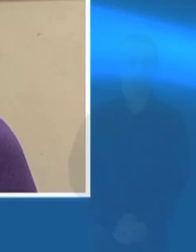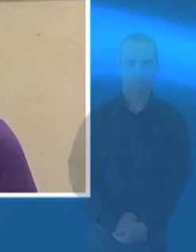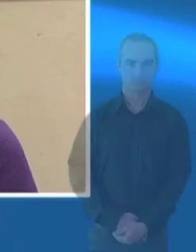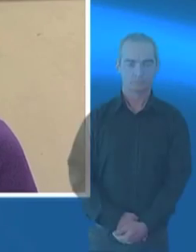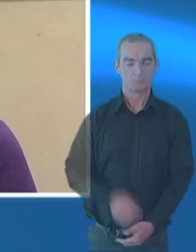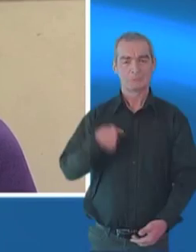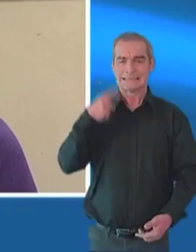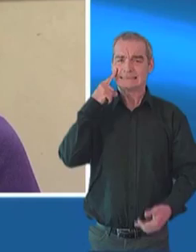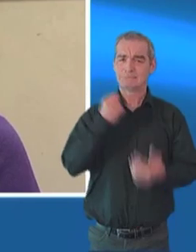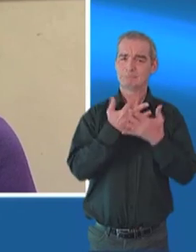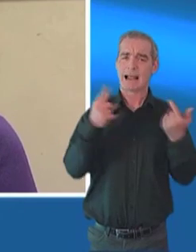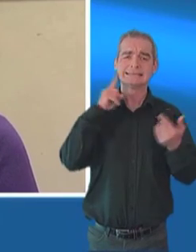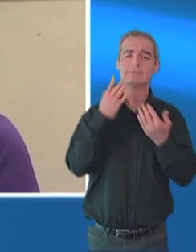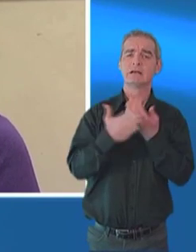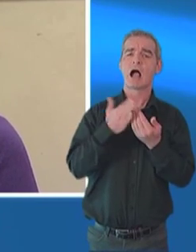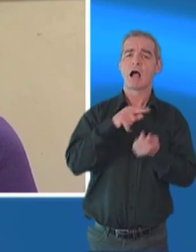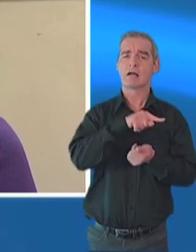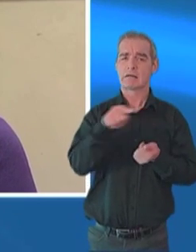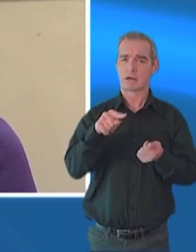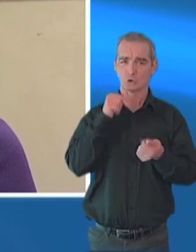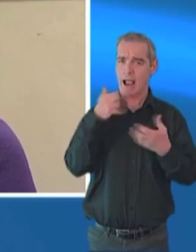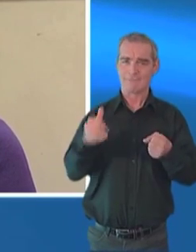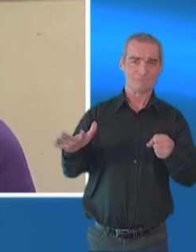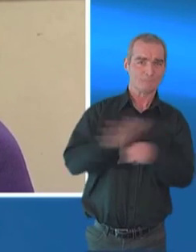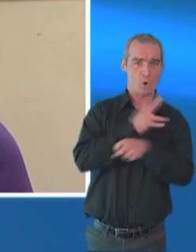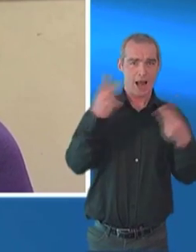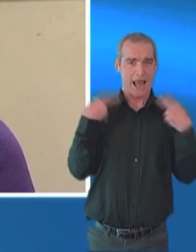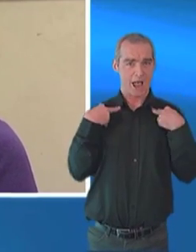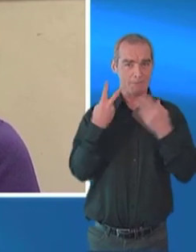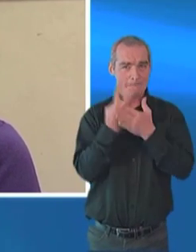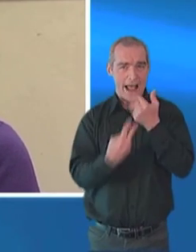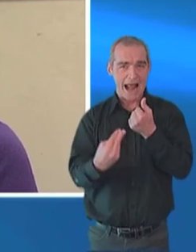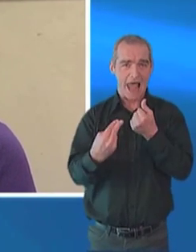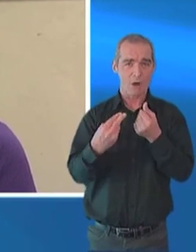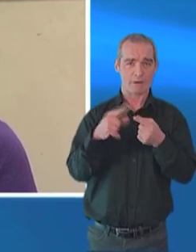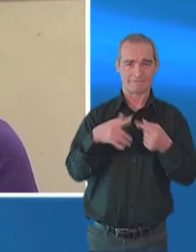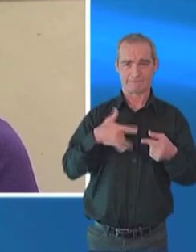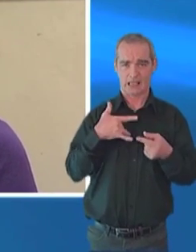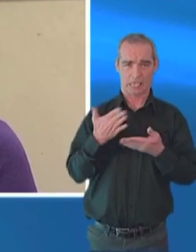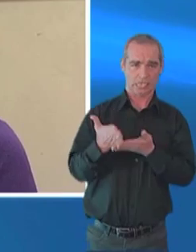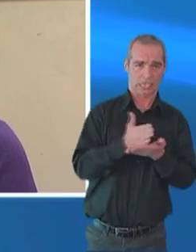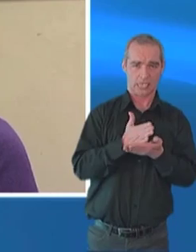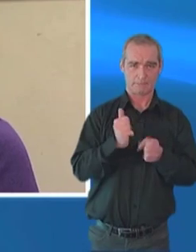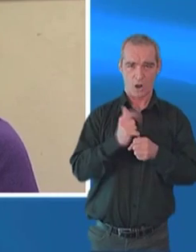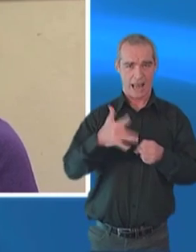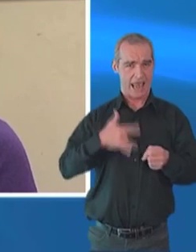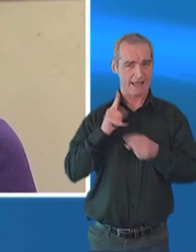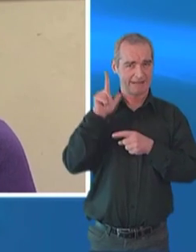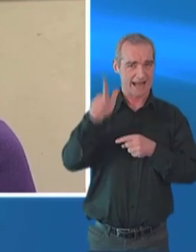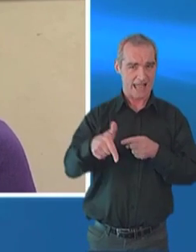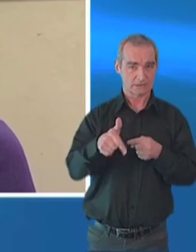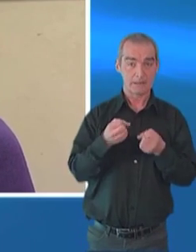identity. Many deaf young people I see who have not had a comprehensive language